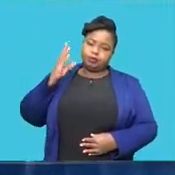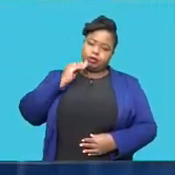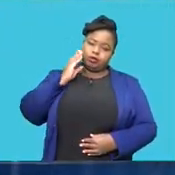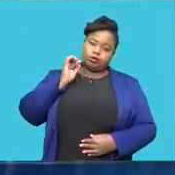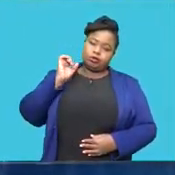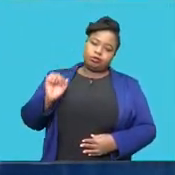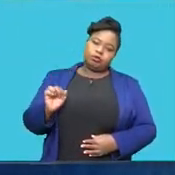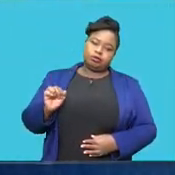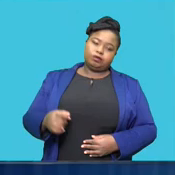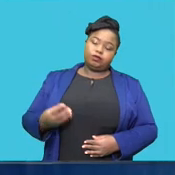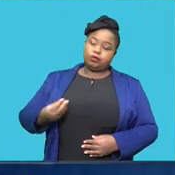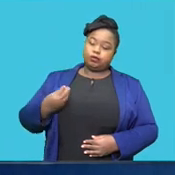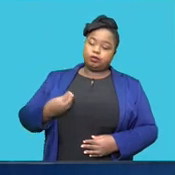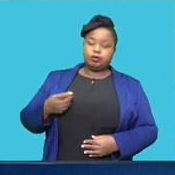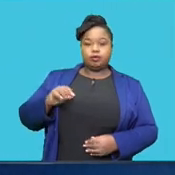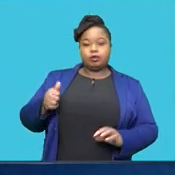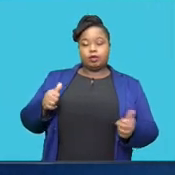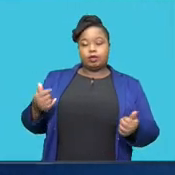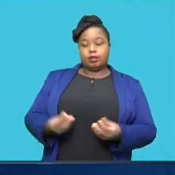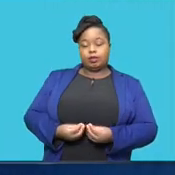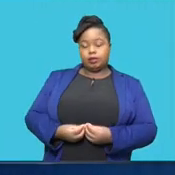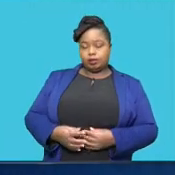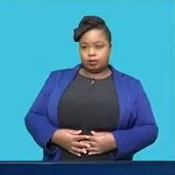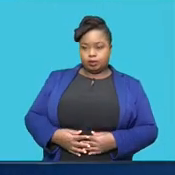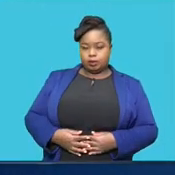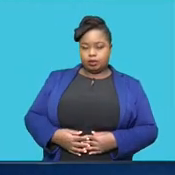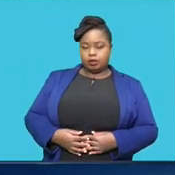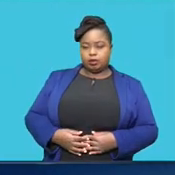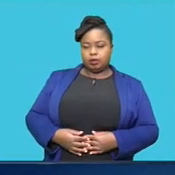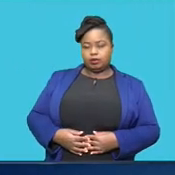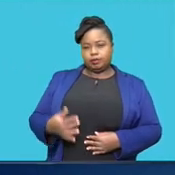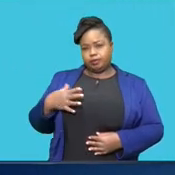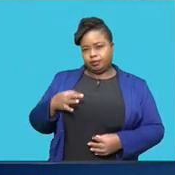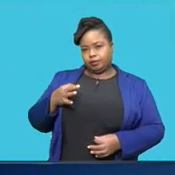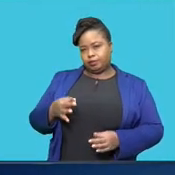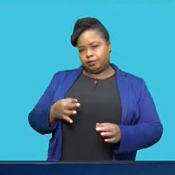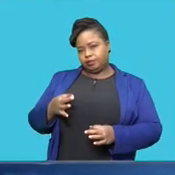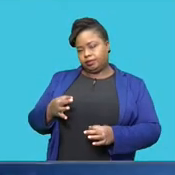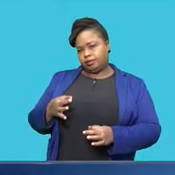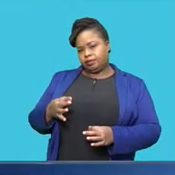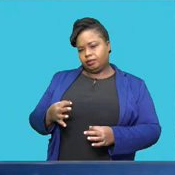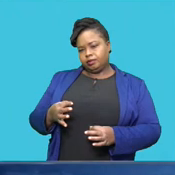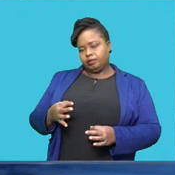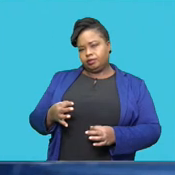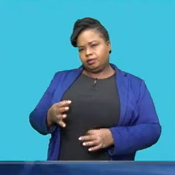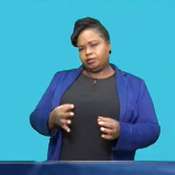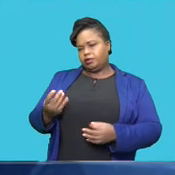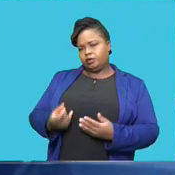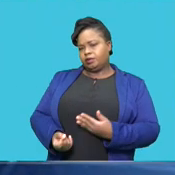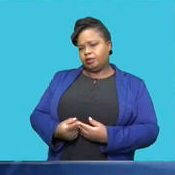years dealing with the youth and other things. Baba, bengicela nje ungichazele kahle ukuthi ngalelo langa kwayenzakalani